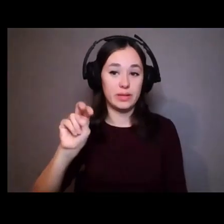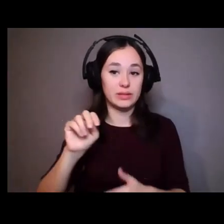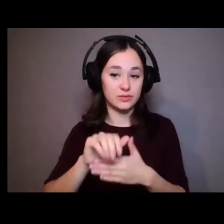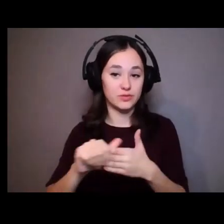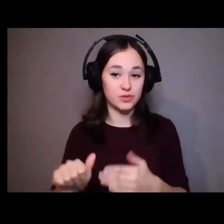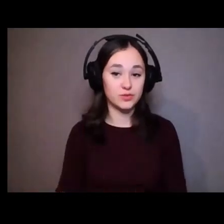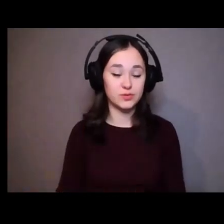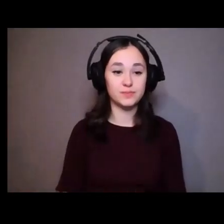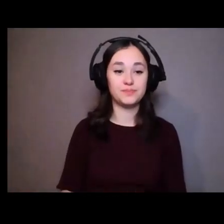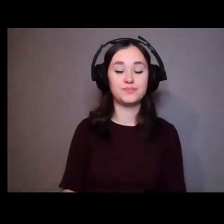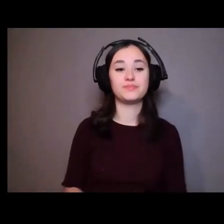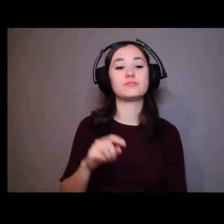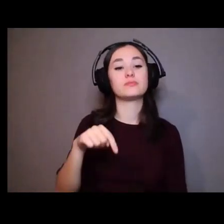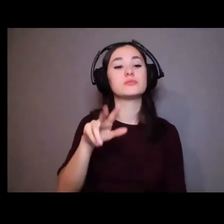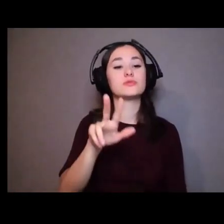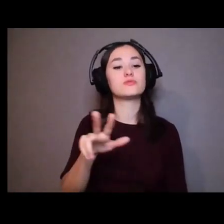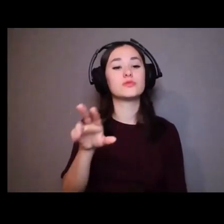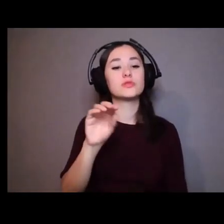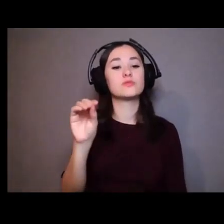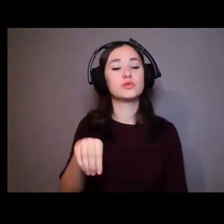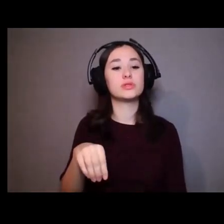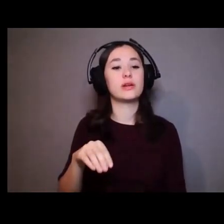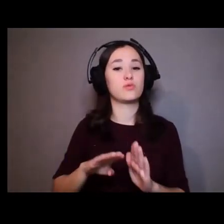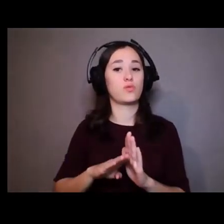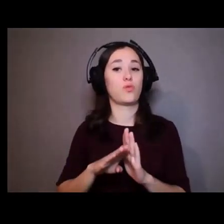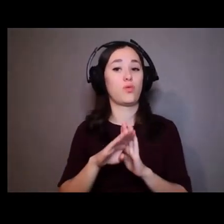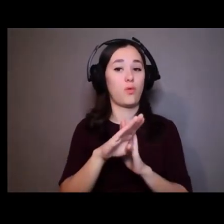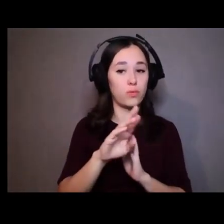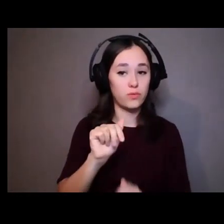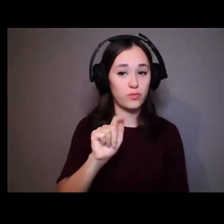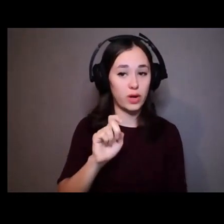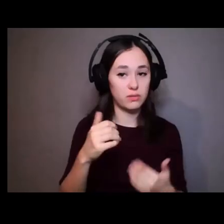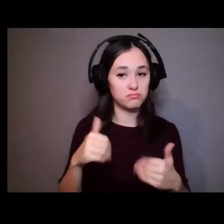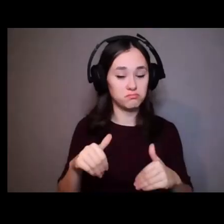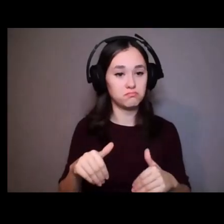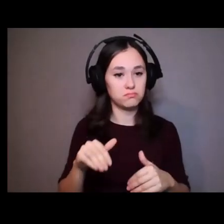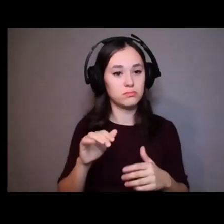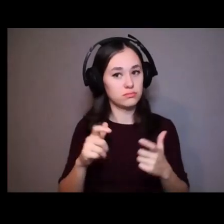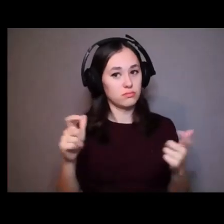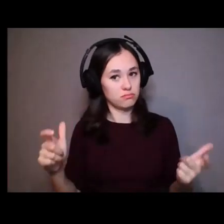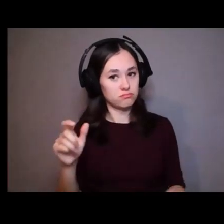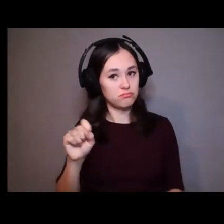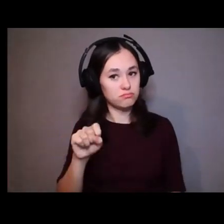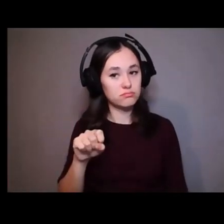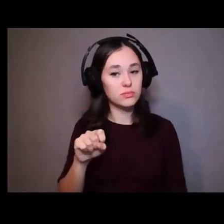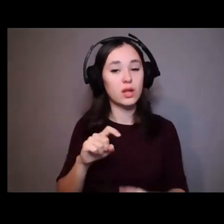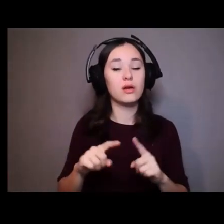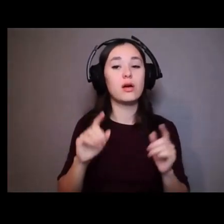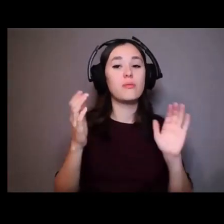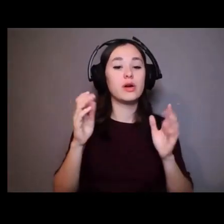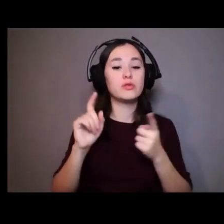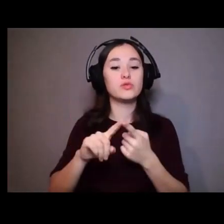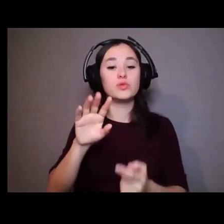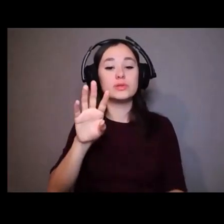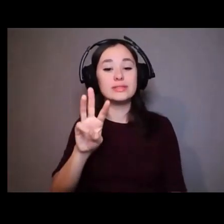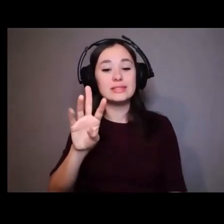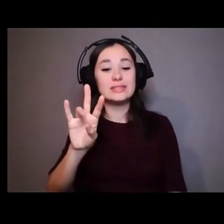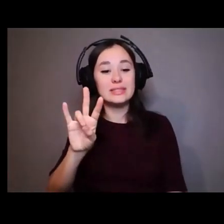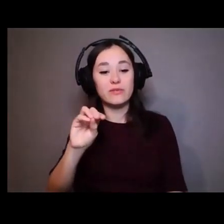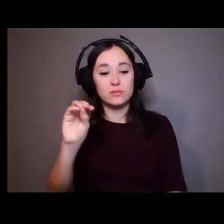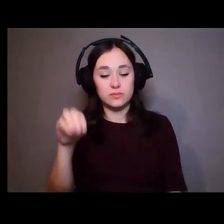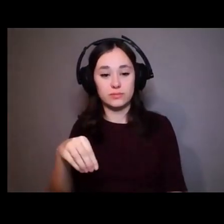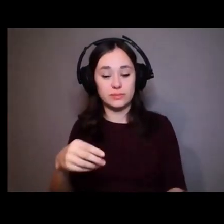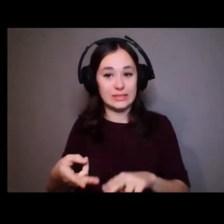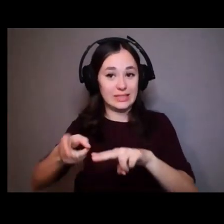This 33% growth rate, while significant, compares with a 67% increase again in total